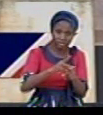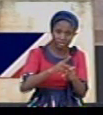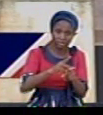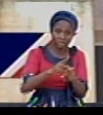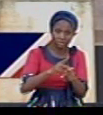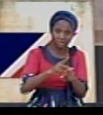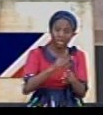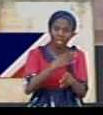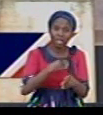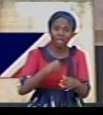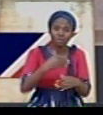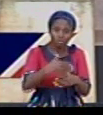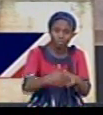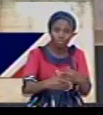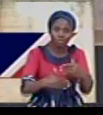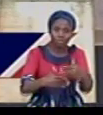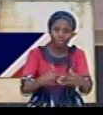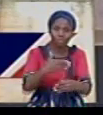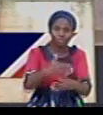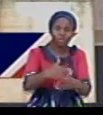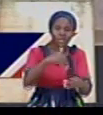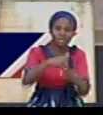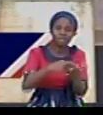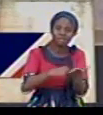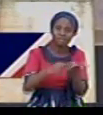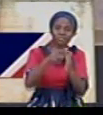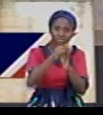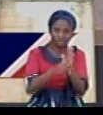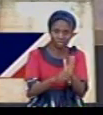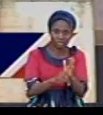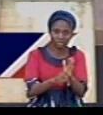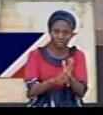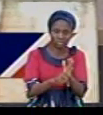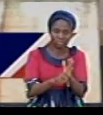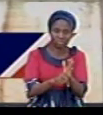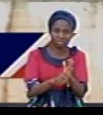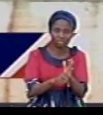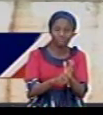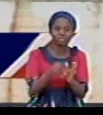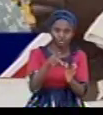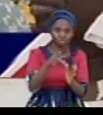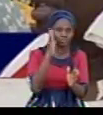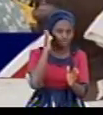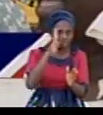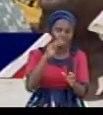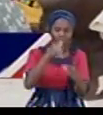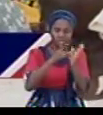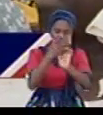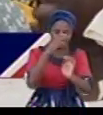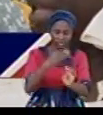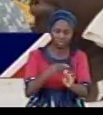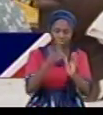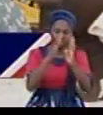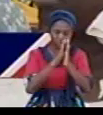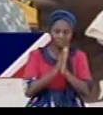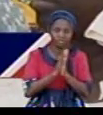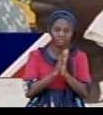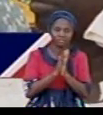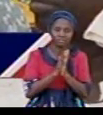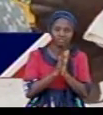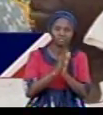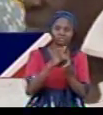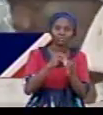and progress in righteousness. You will, in Jesus' name.